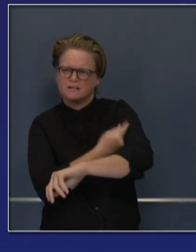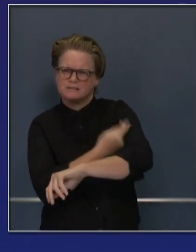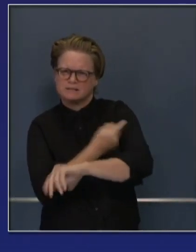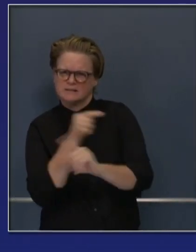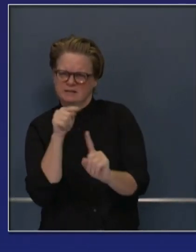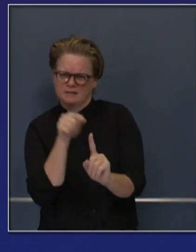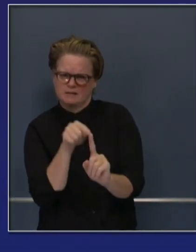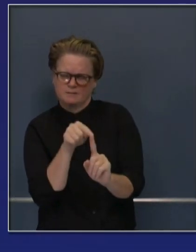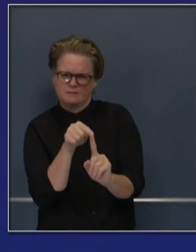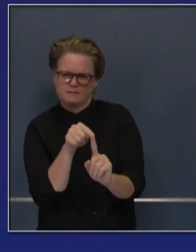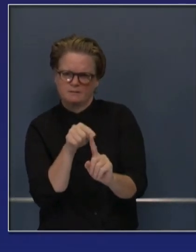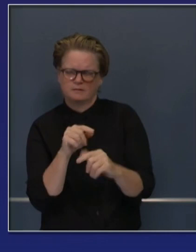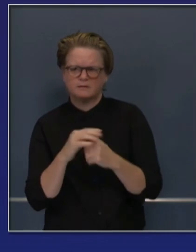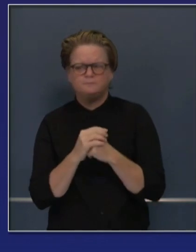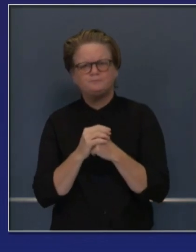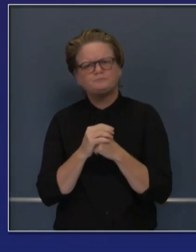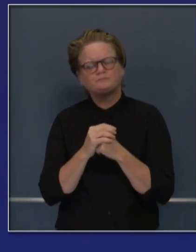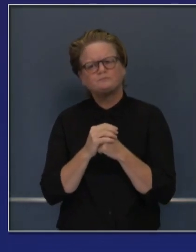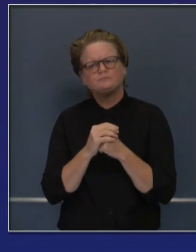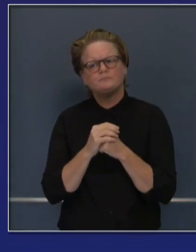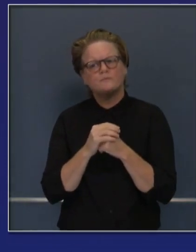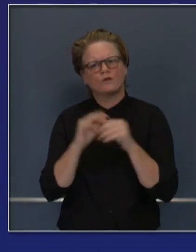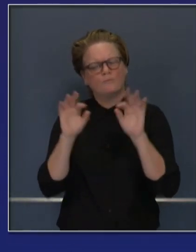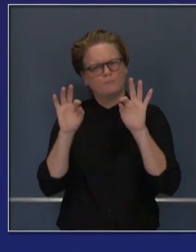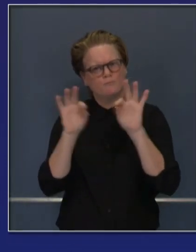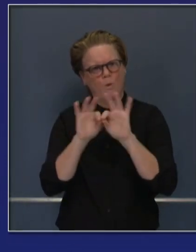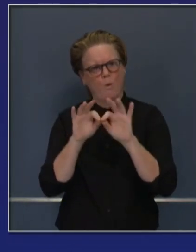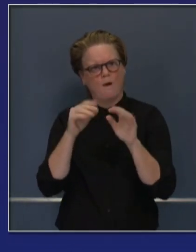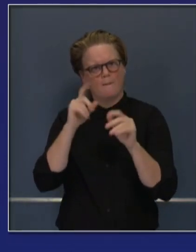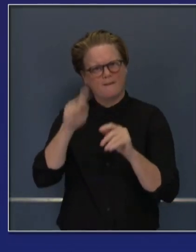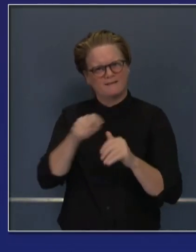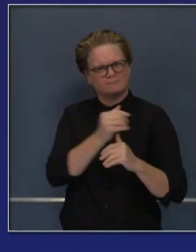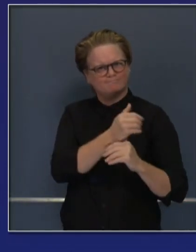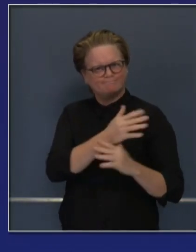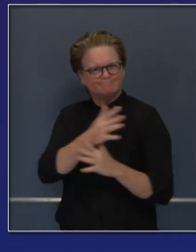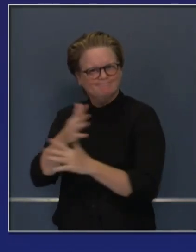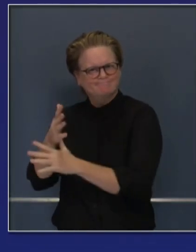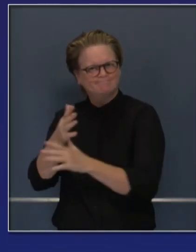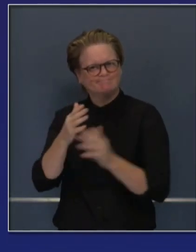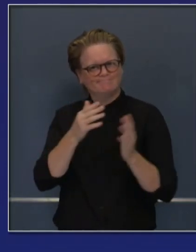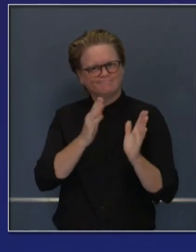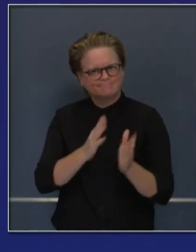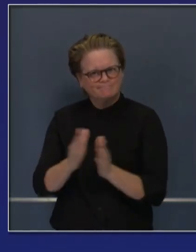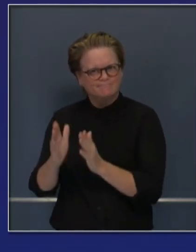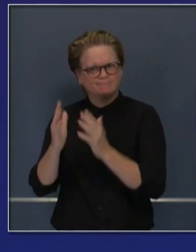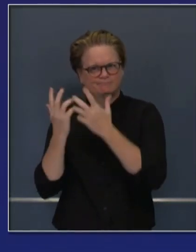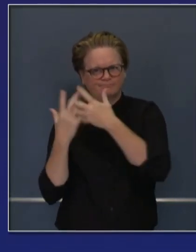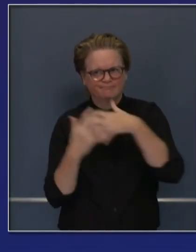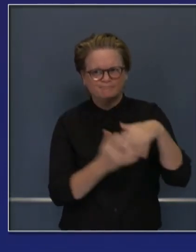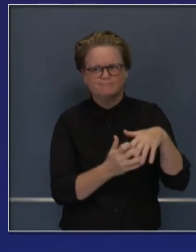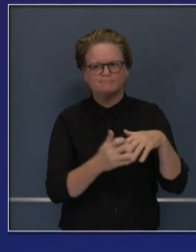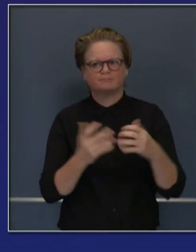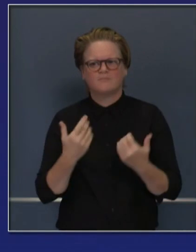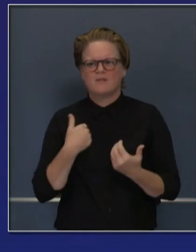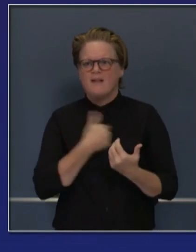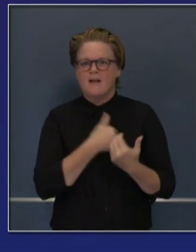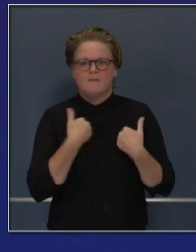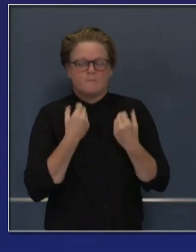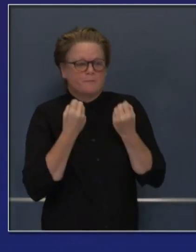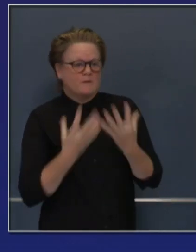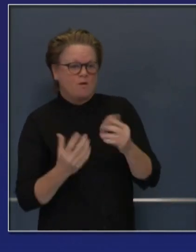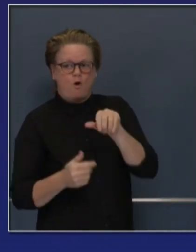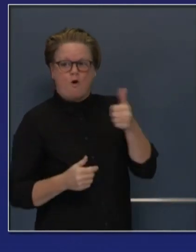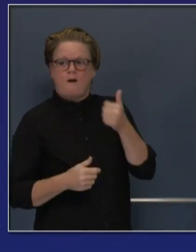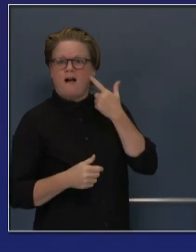his national COVID recovery plan. Only good news for California. And by the way, there were a number of other Californians brought in by the